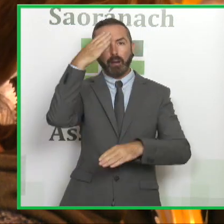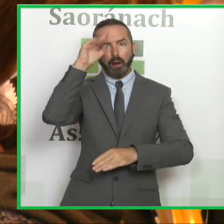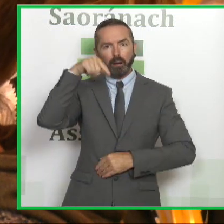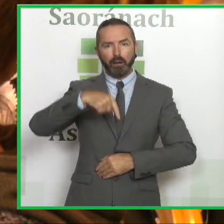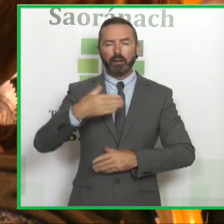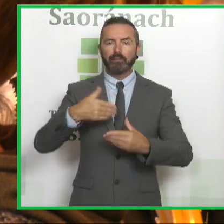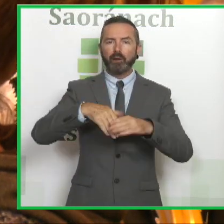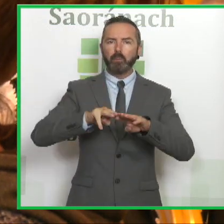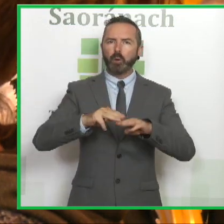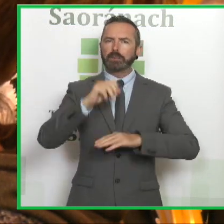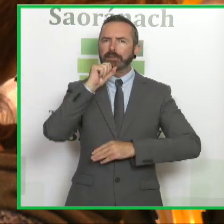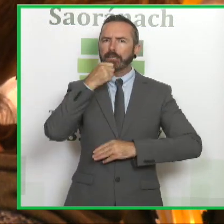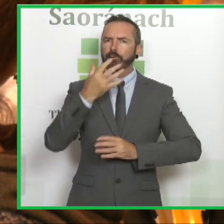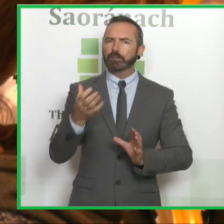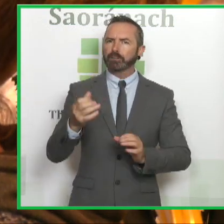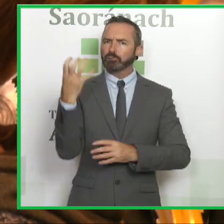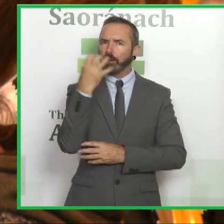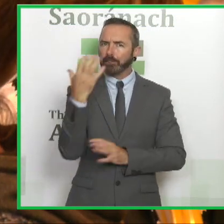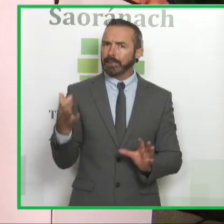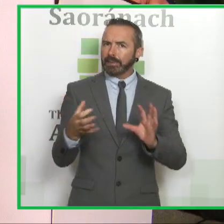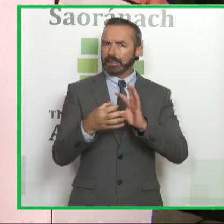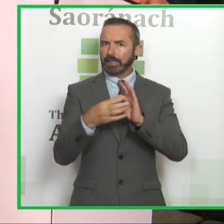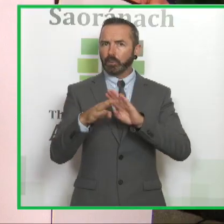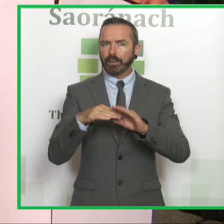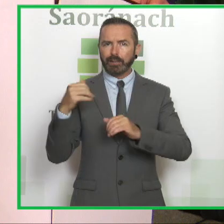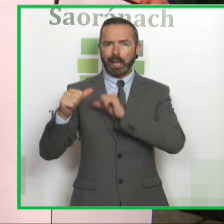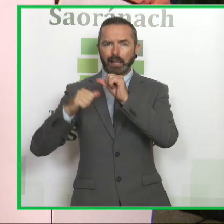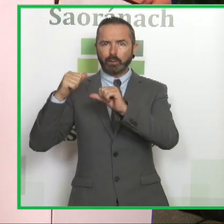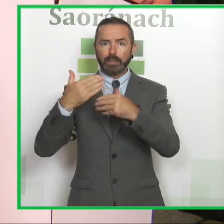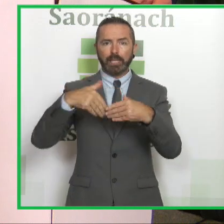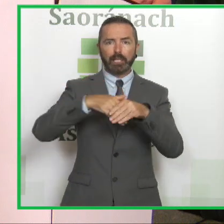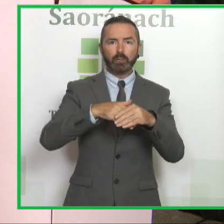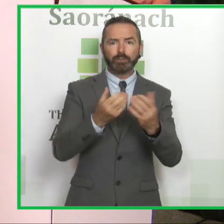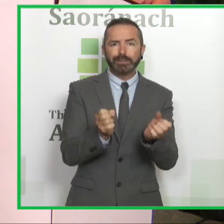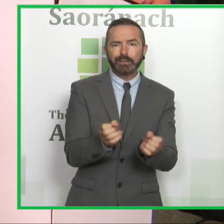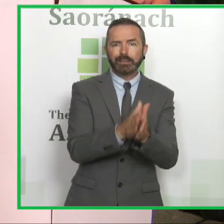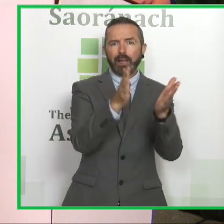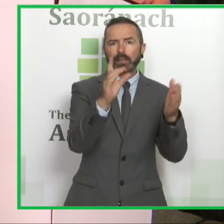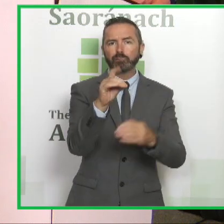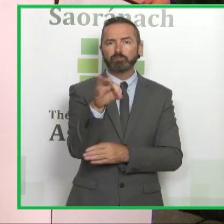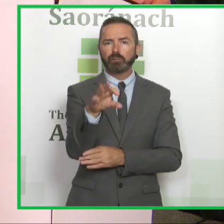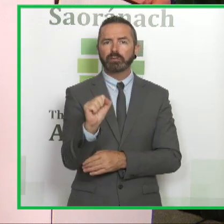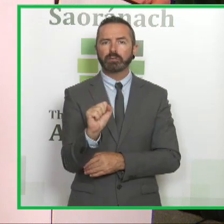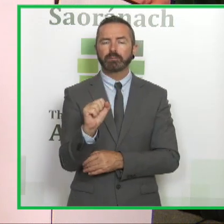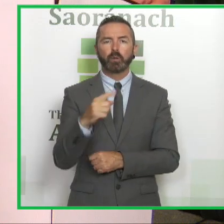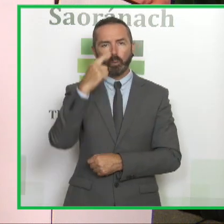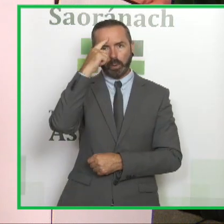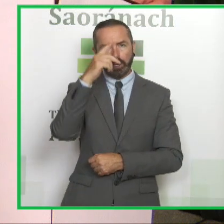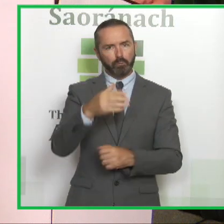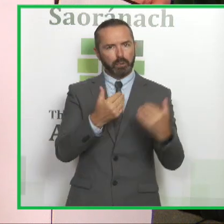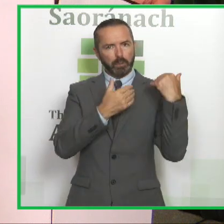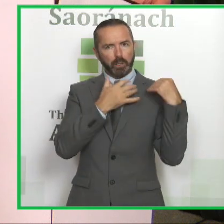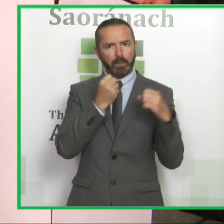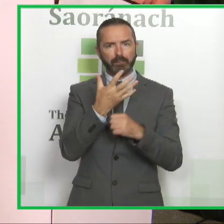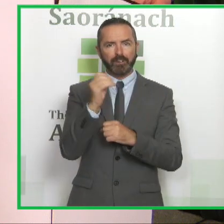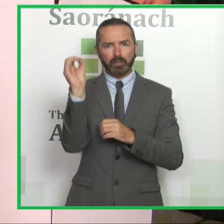in much more serious crime linked to adults, and this includes drug sales. We think that these young people are responsible for about 50%